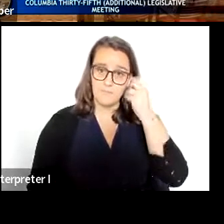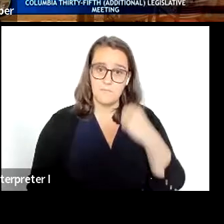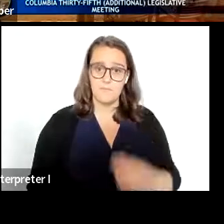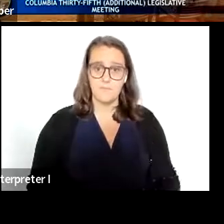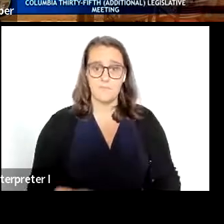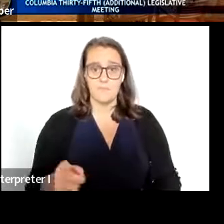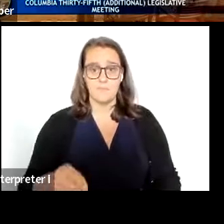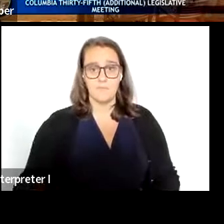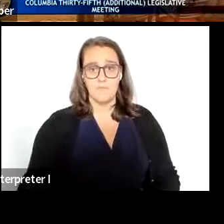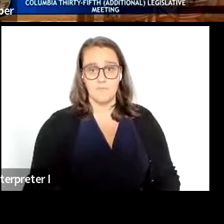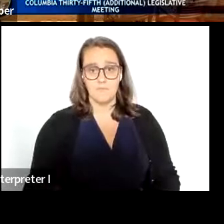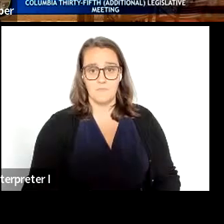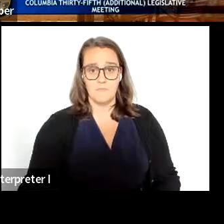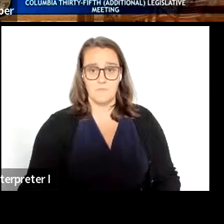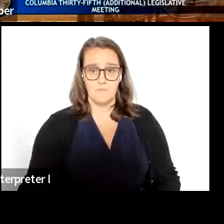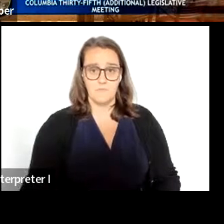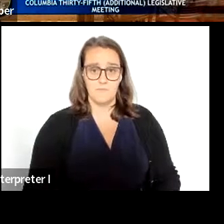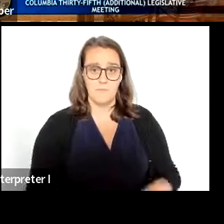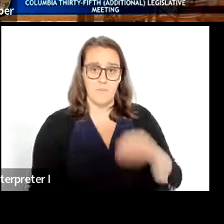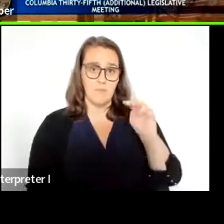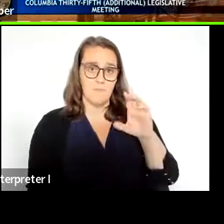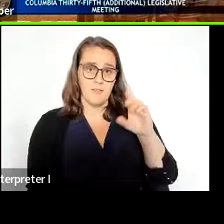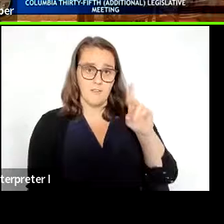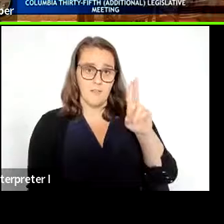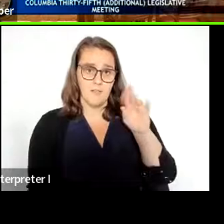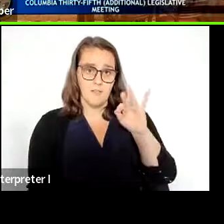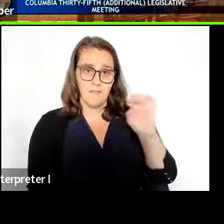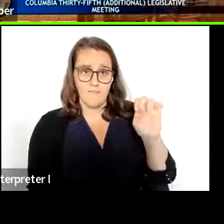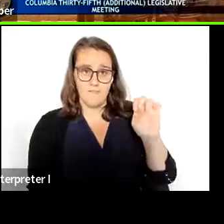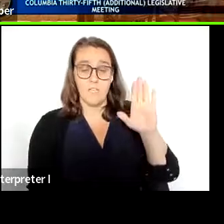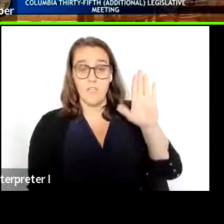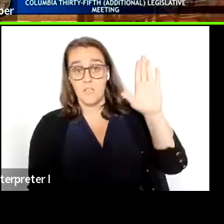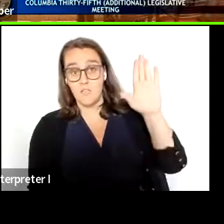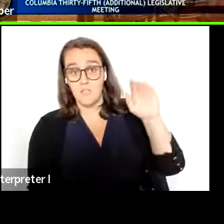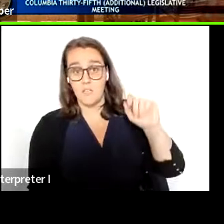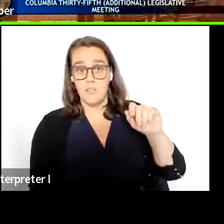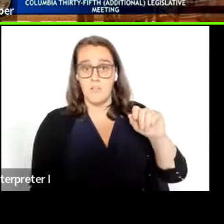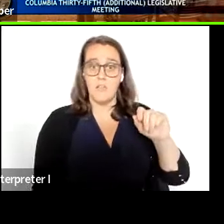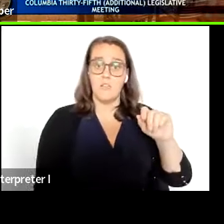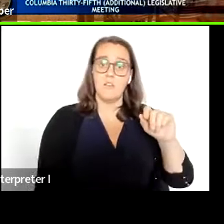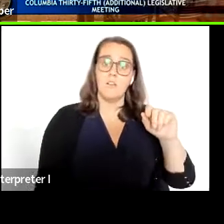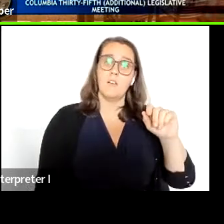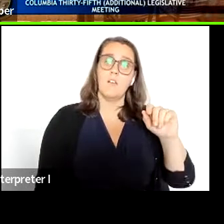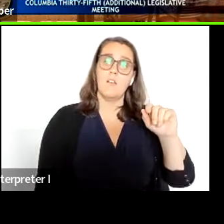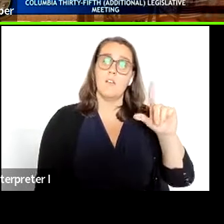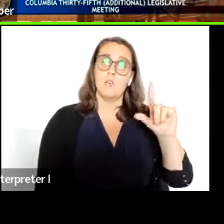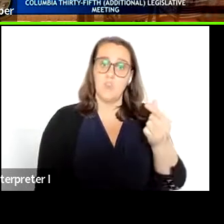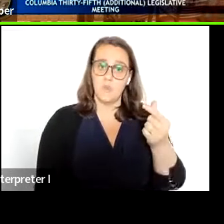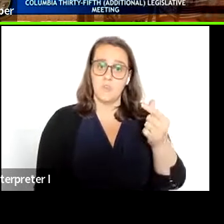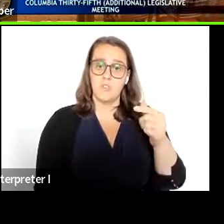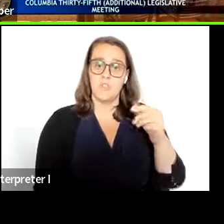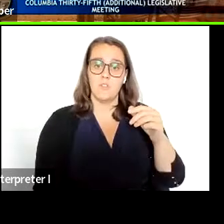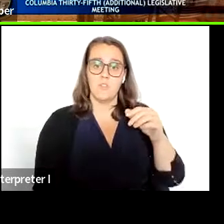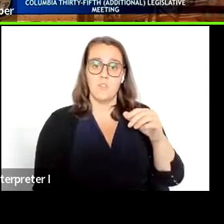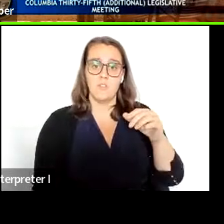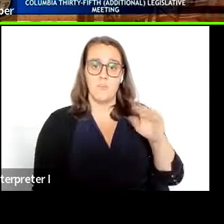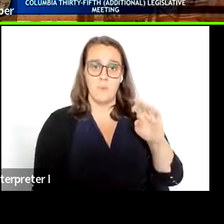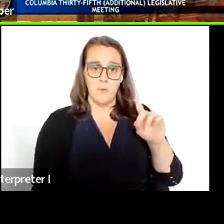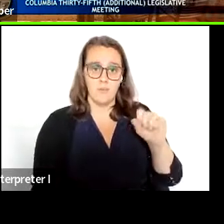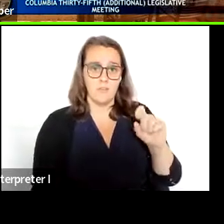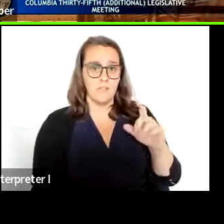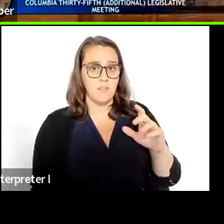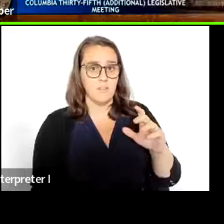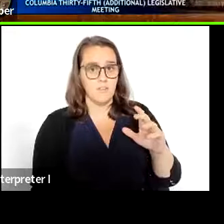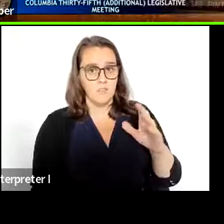Mr. Chairman, In that direction, let's do Councilmember Lewis George and Councilmember Bonds and Councilmember McDuffie. Thank you. I want to thank